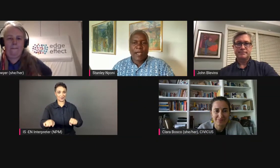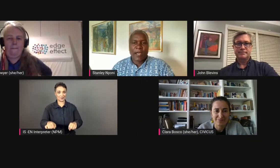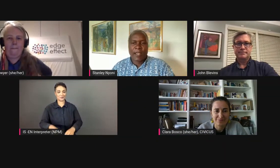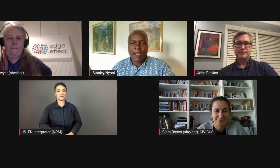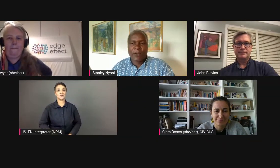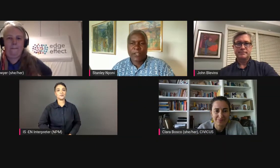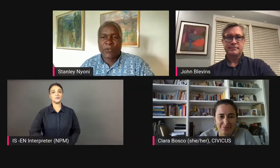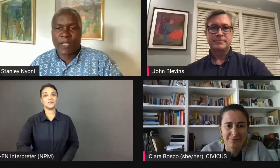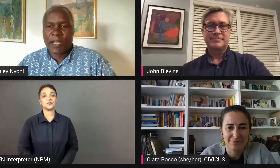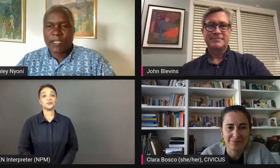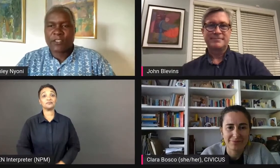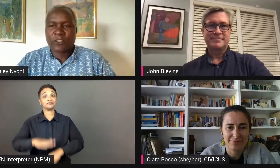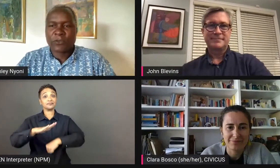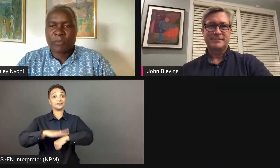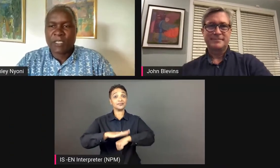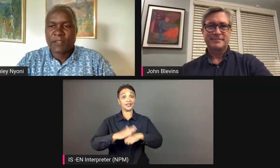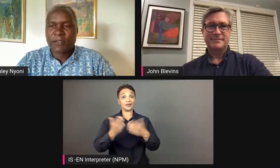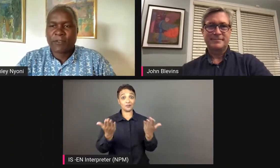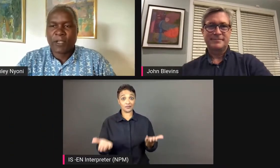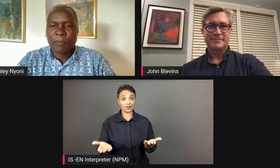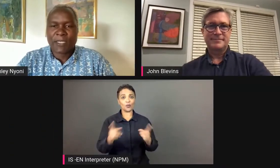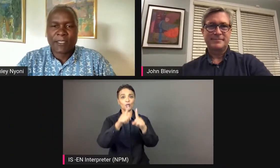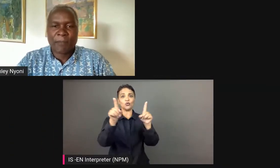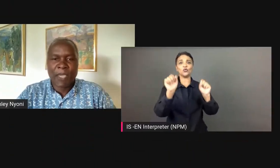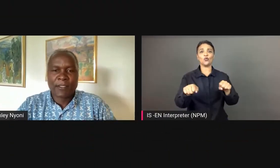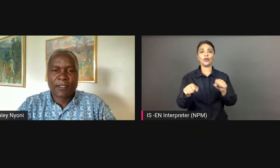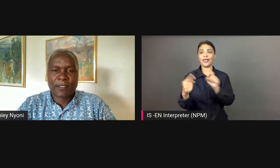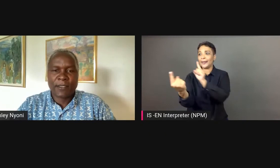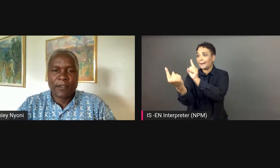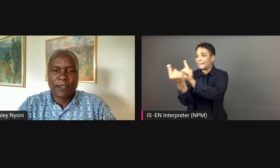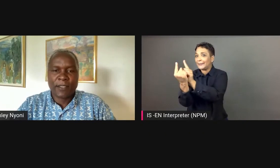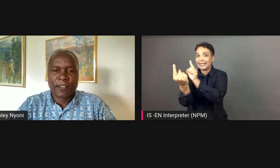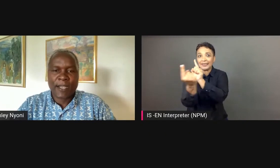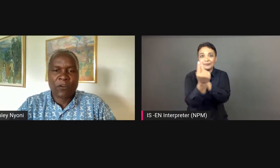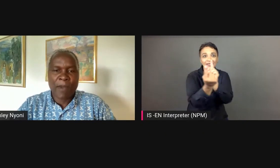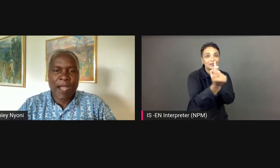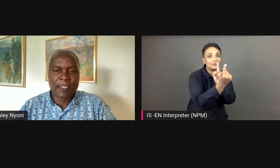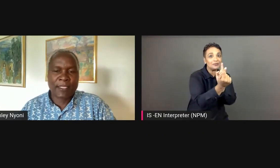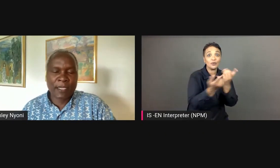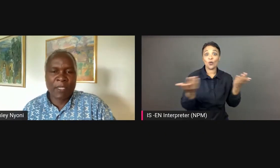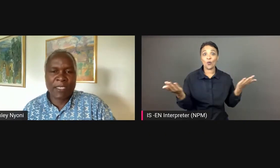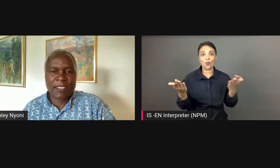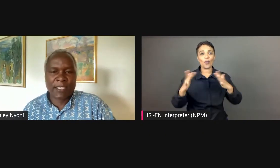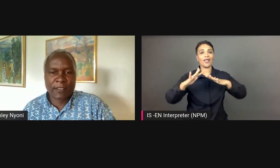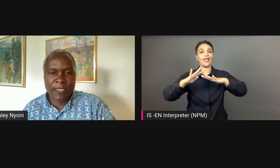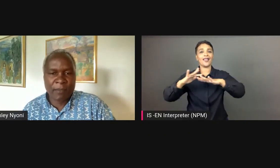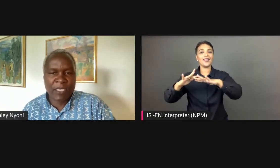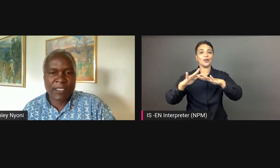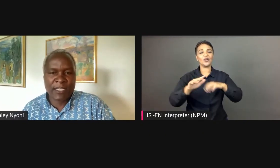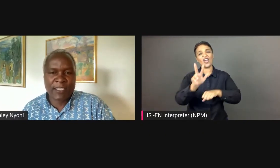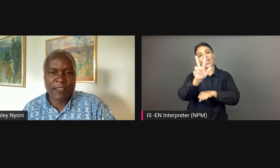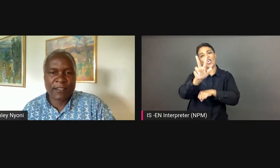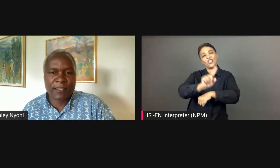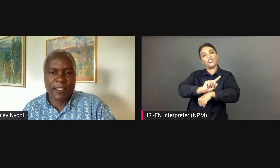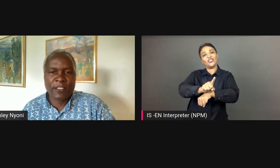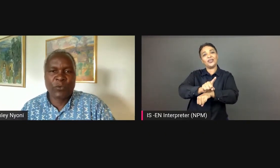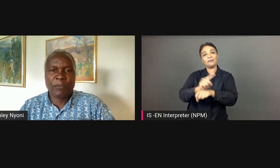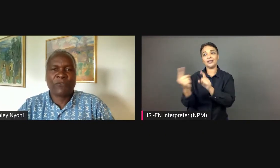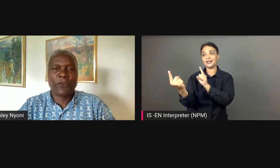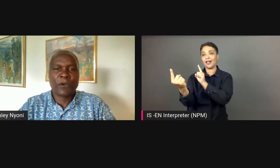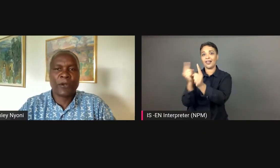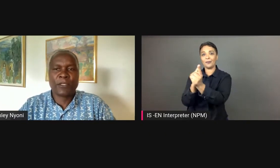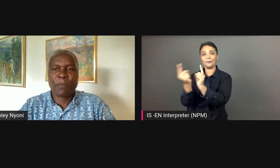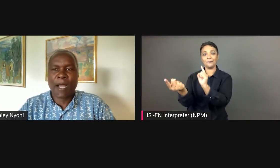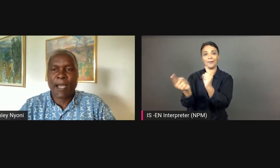We are now going to encourage you to meet fellow participants in randomized 3-minute sessions. This